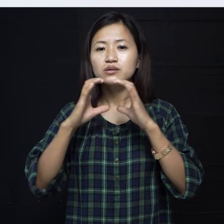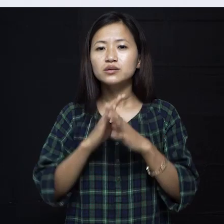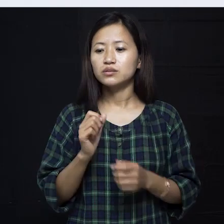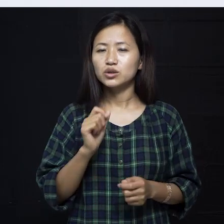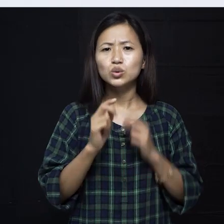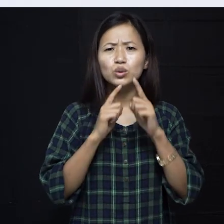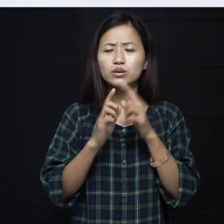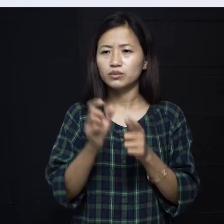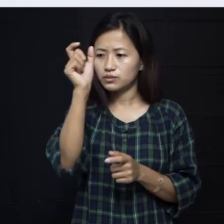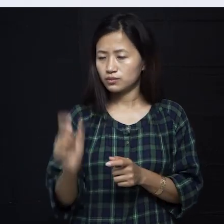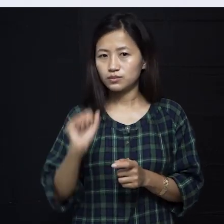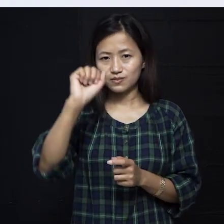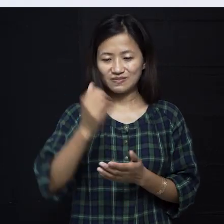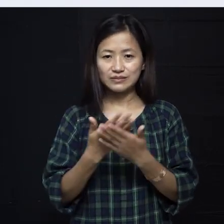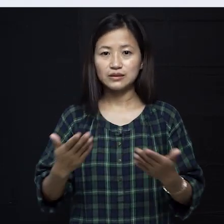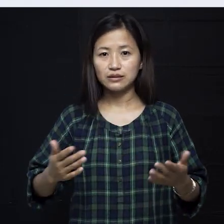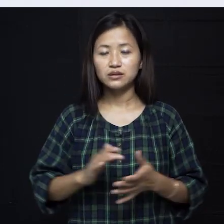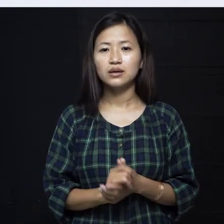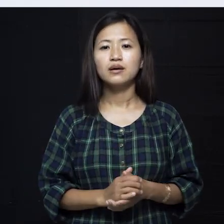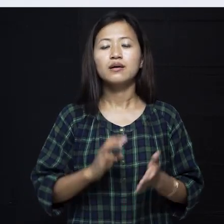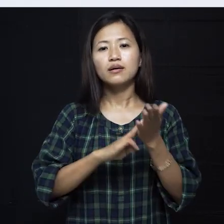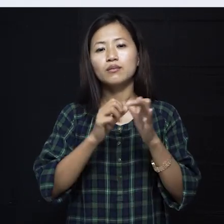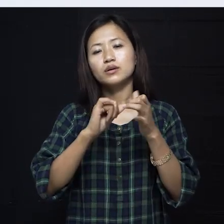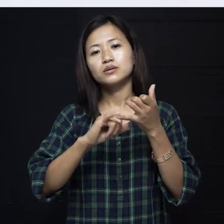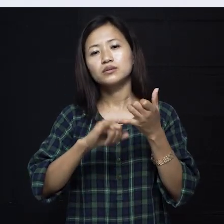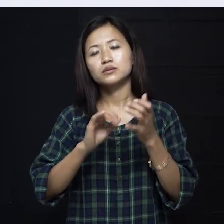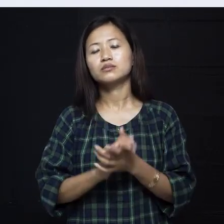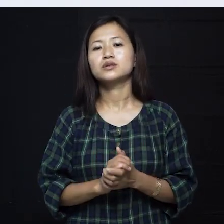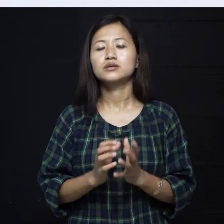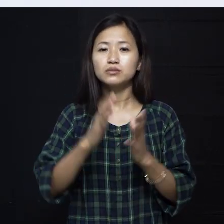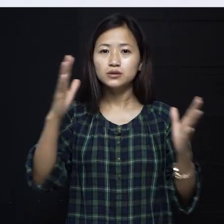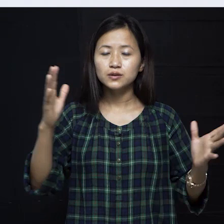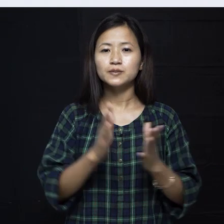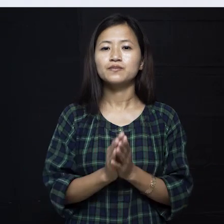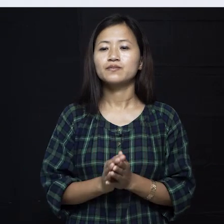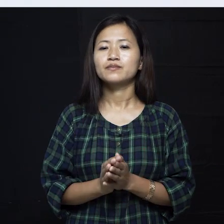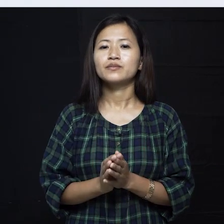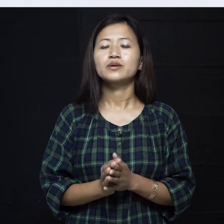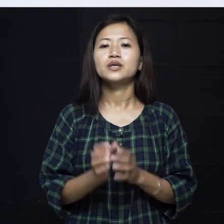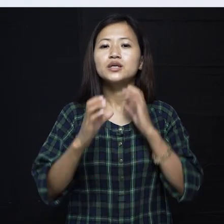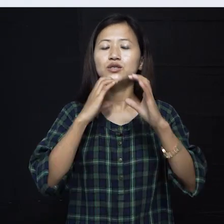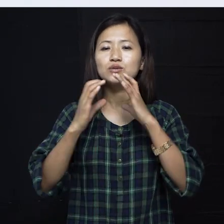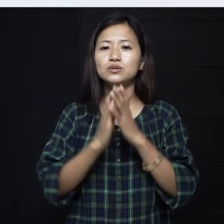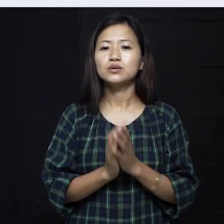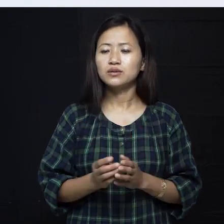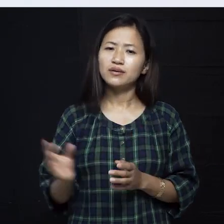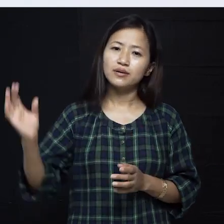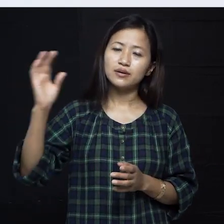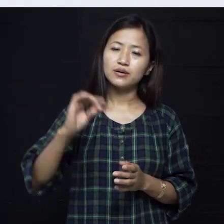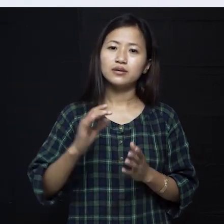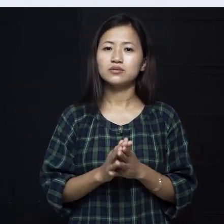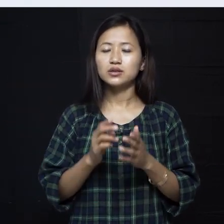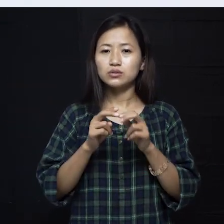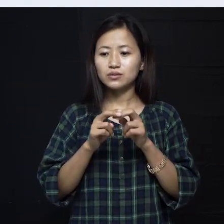okay? Then mass communication, again, when we say mass communication, this mass communication, again, it